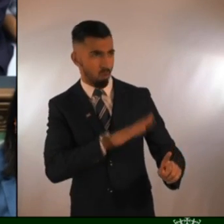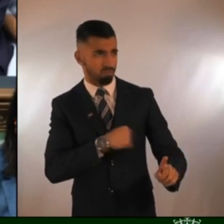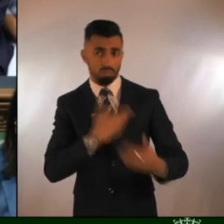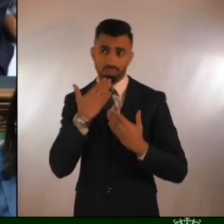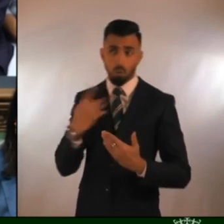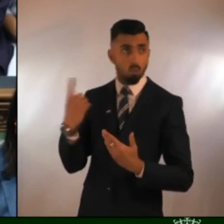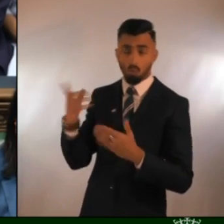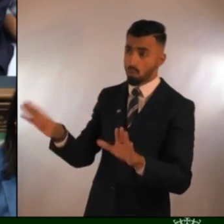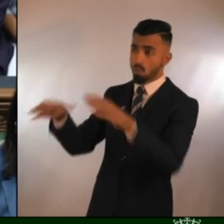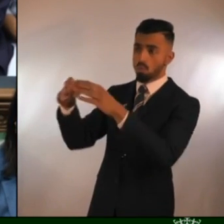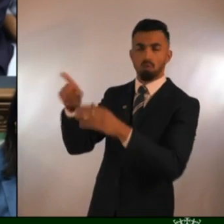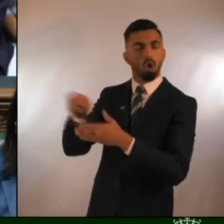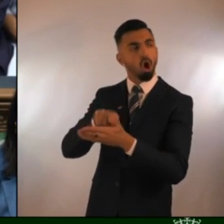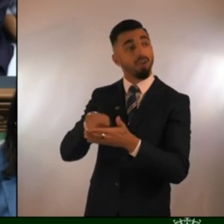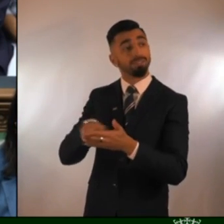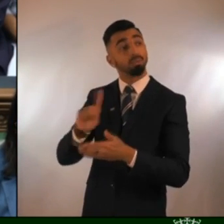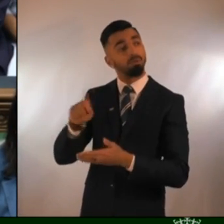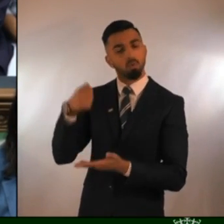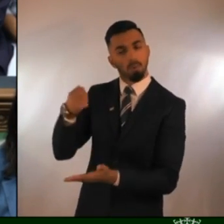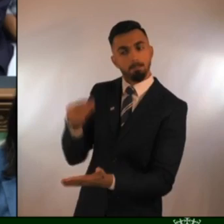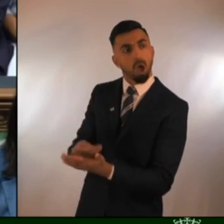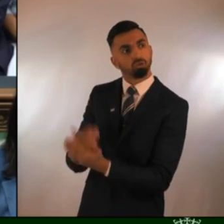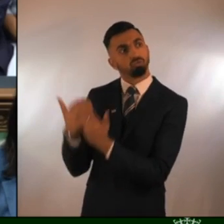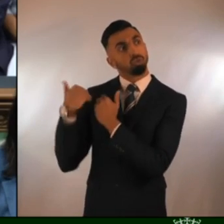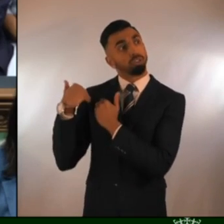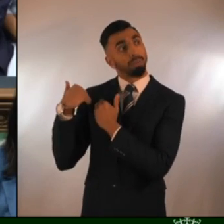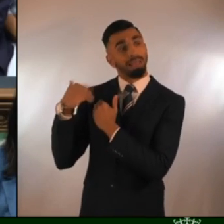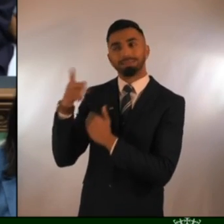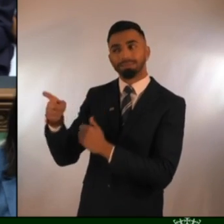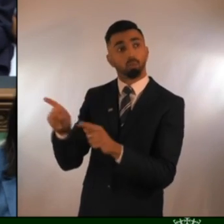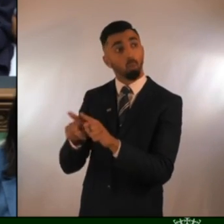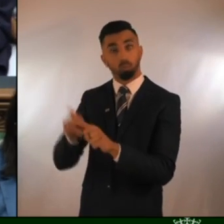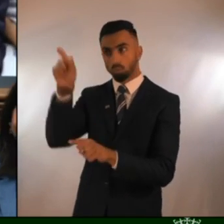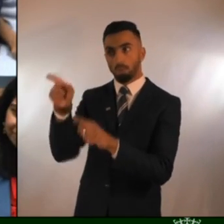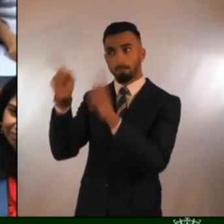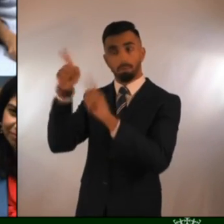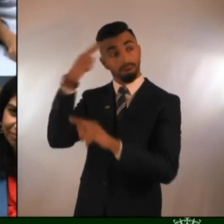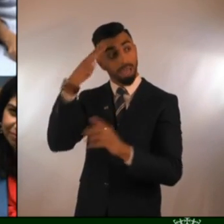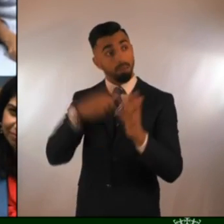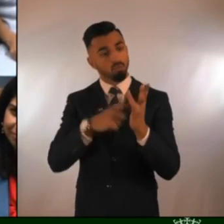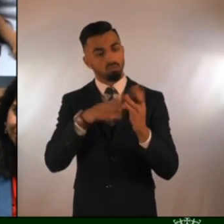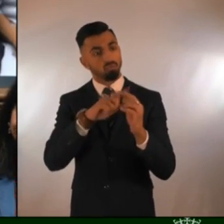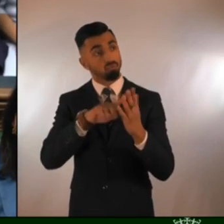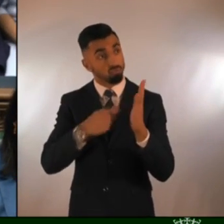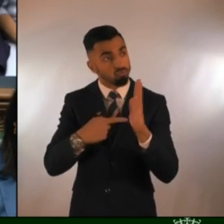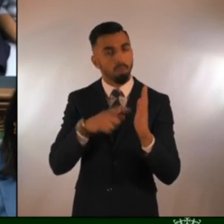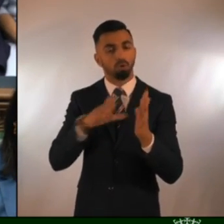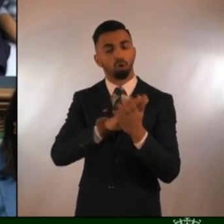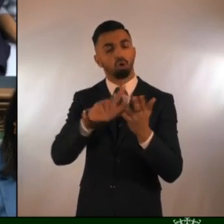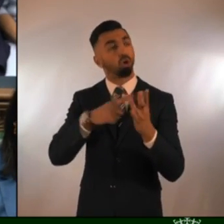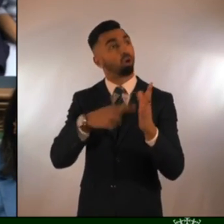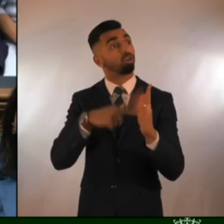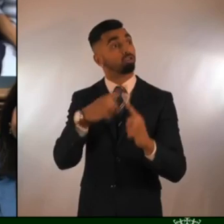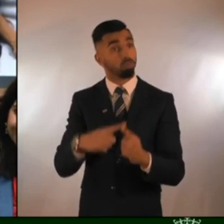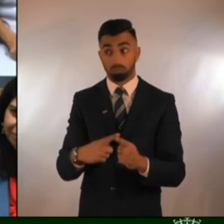Responsibility and Robert Choate in particular. After 10 years, this is his last budget in charge. He's led the OBR with